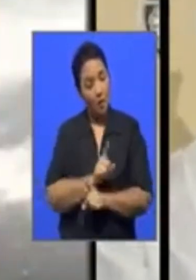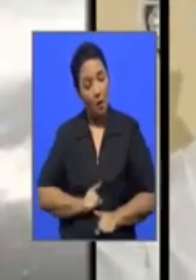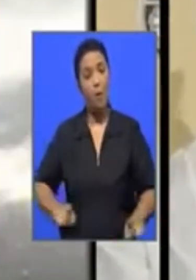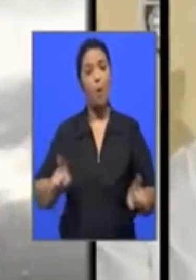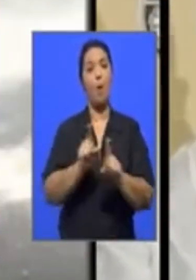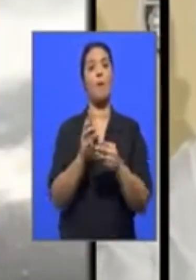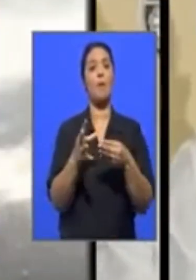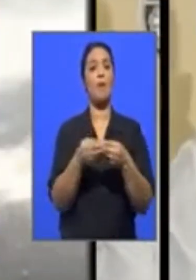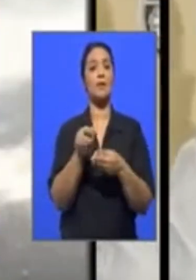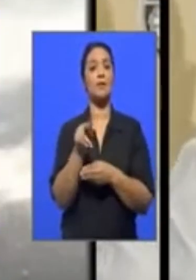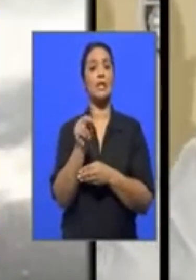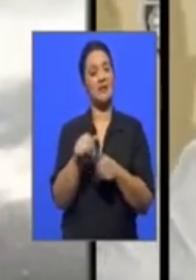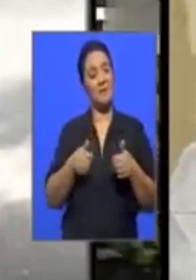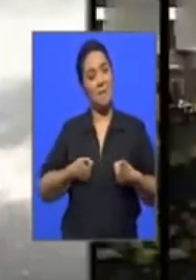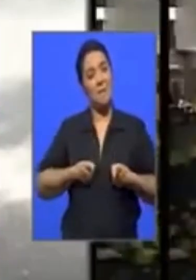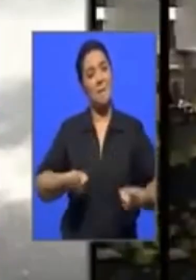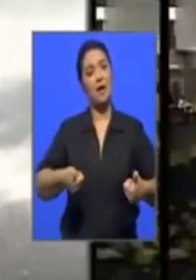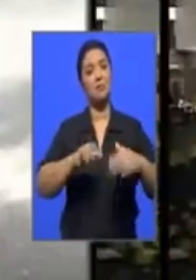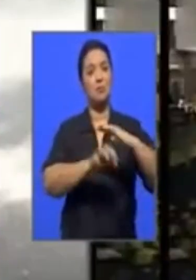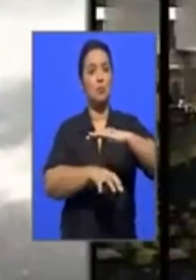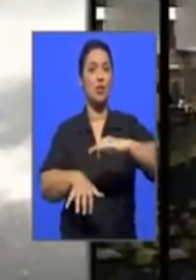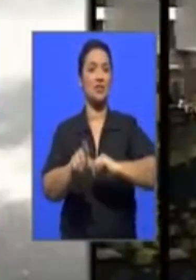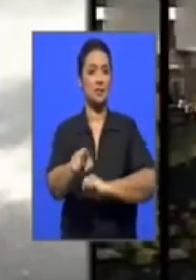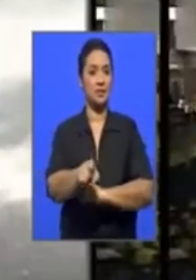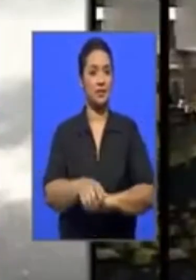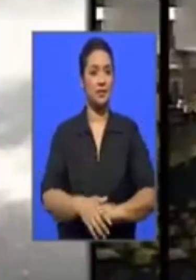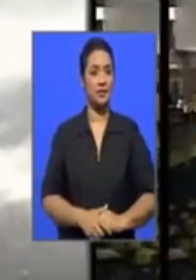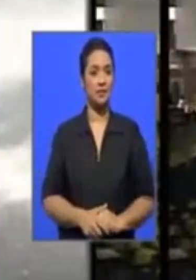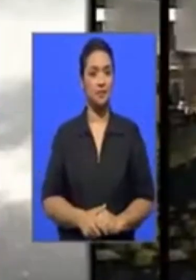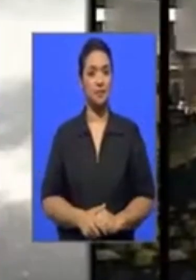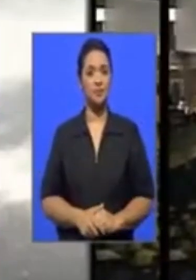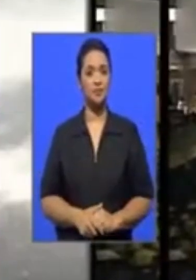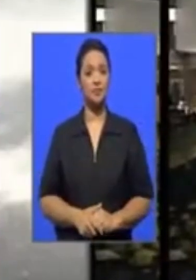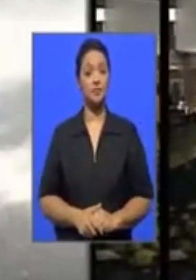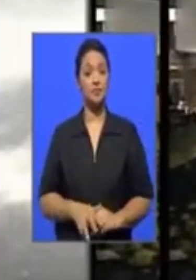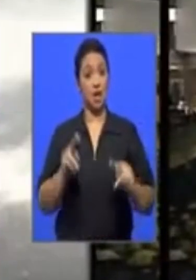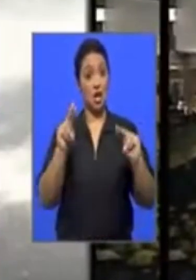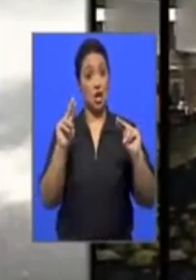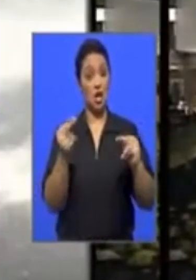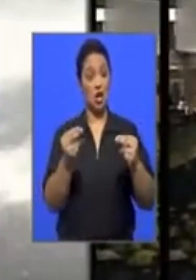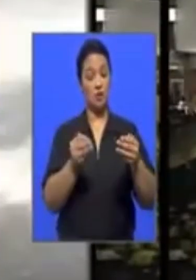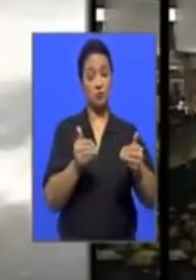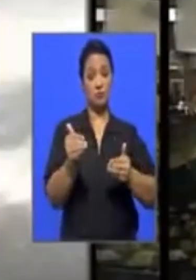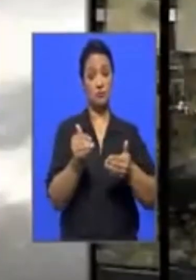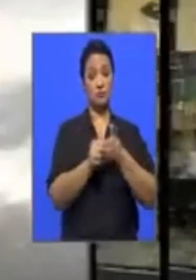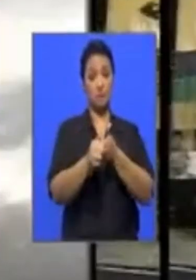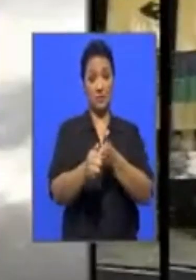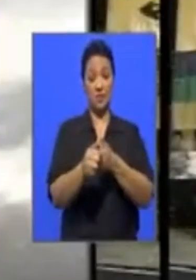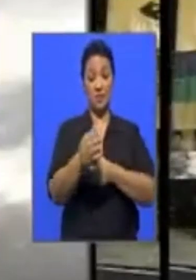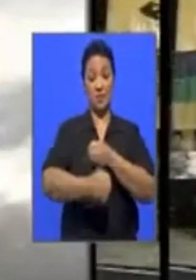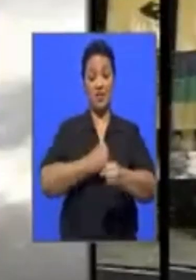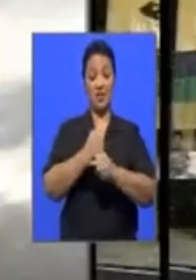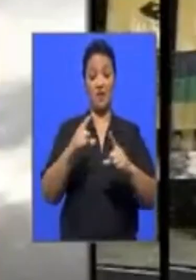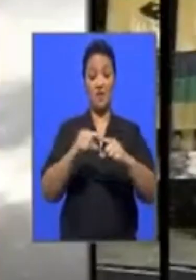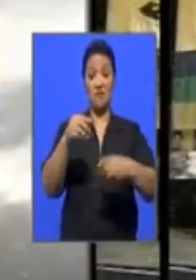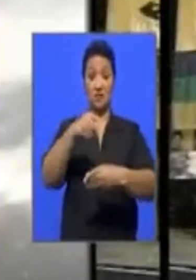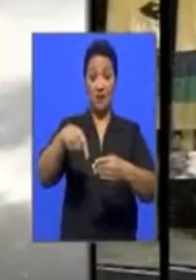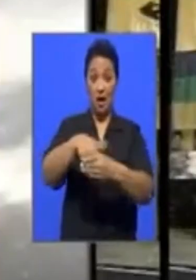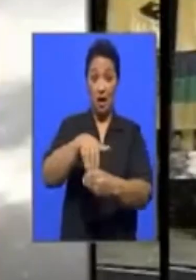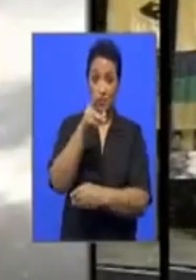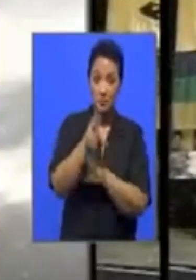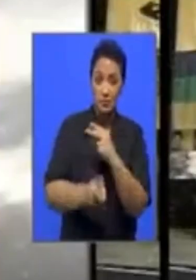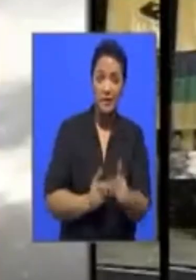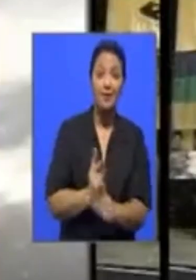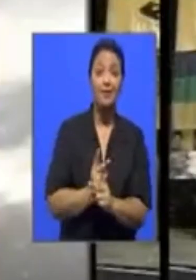respect. However, the problems started after the Polokwane Conference, where the ANC introduced the policy of having one centre of